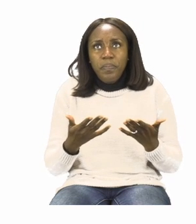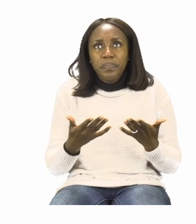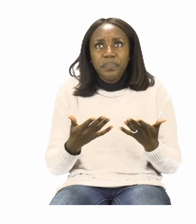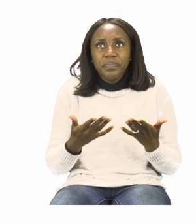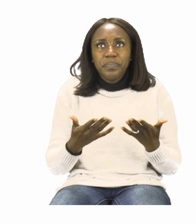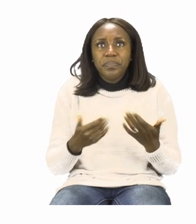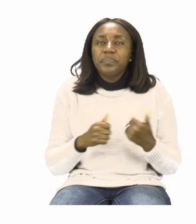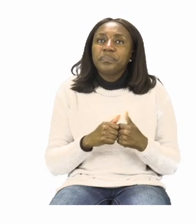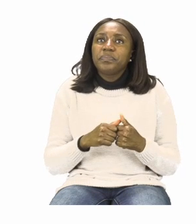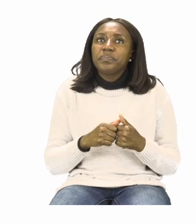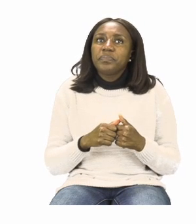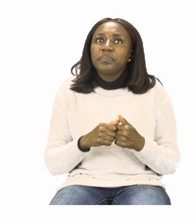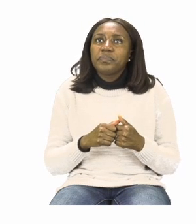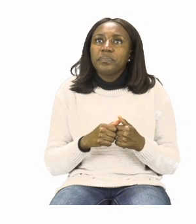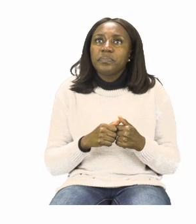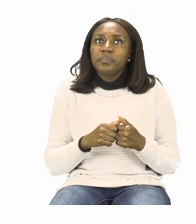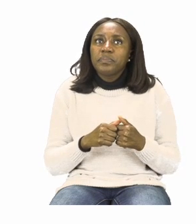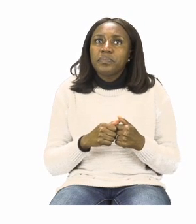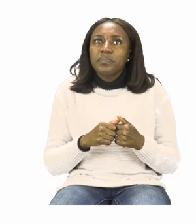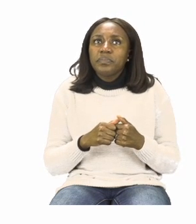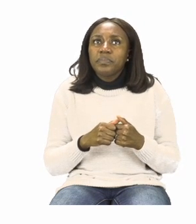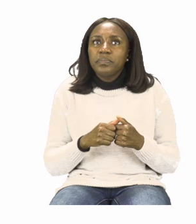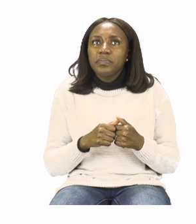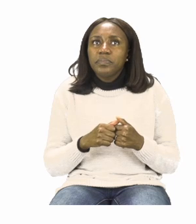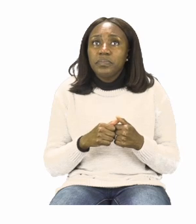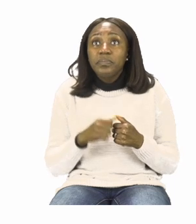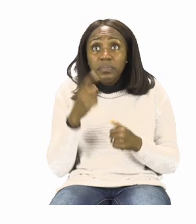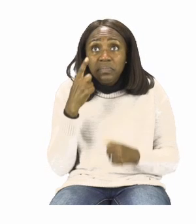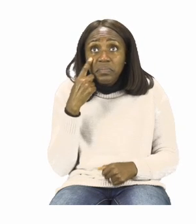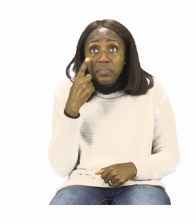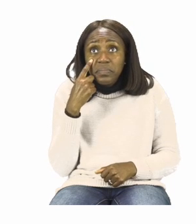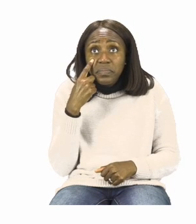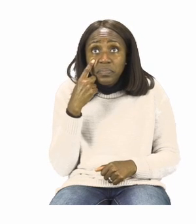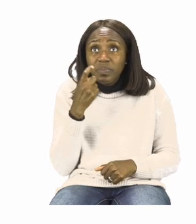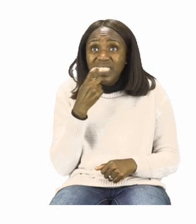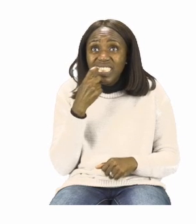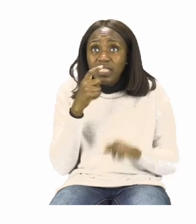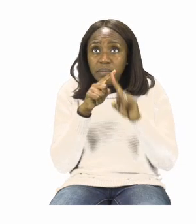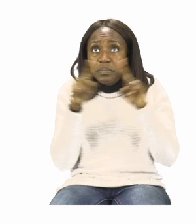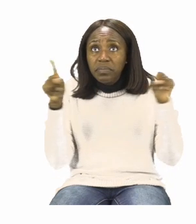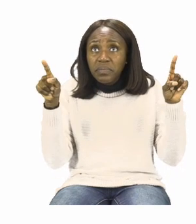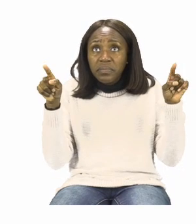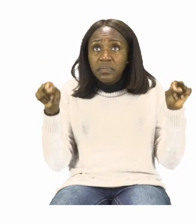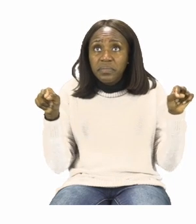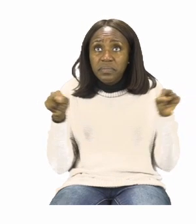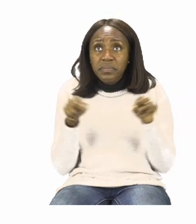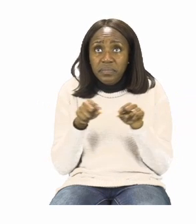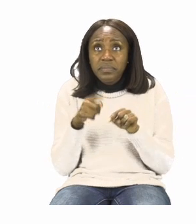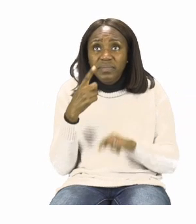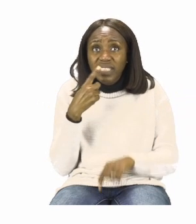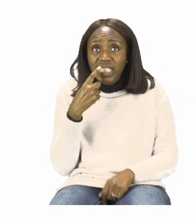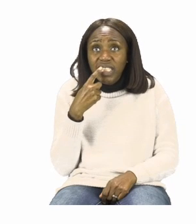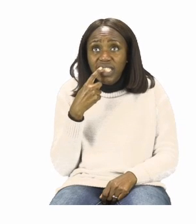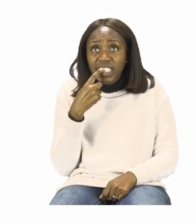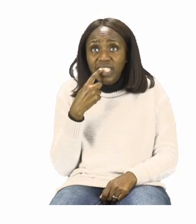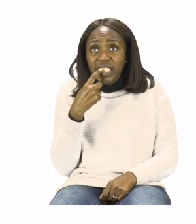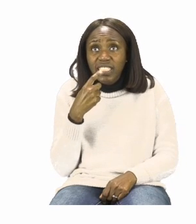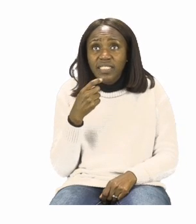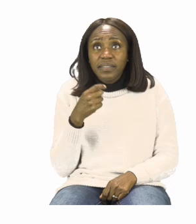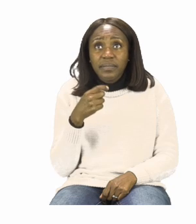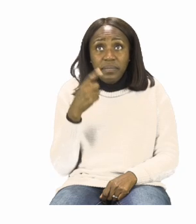So, will you see or do you see the white lines in the first picture?